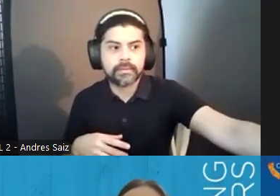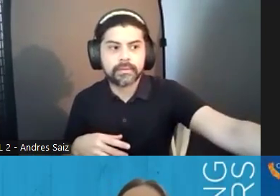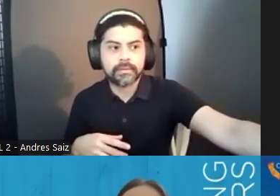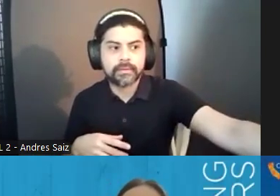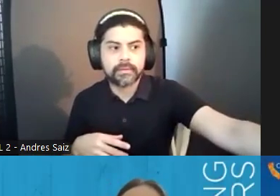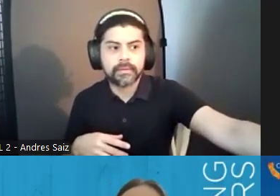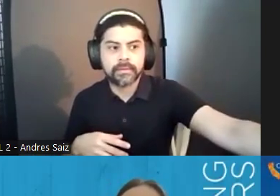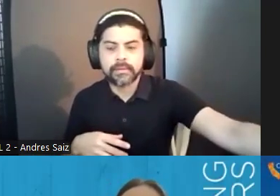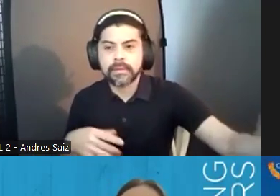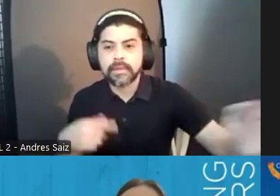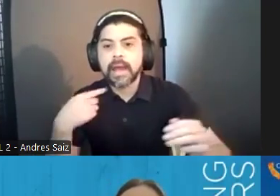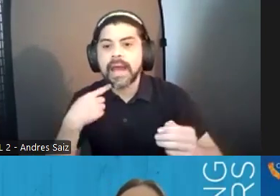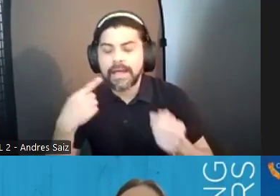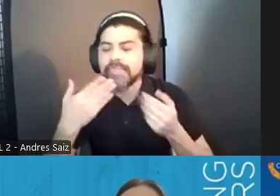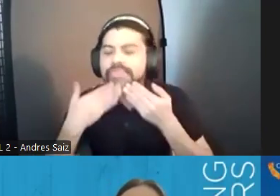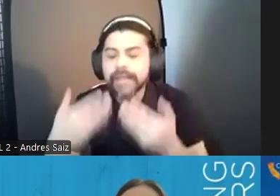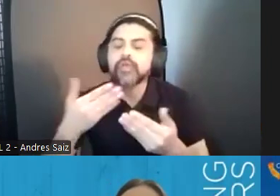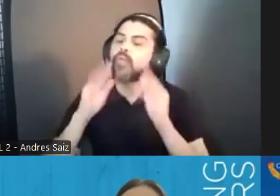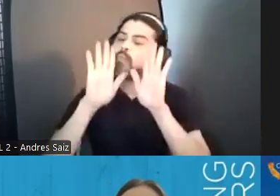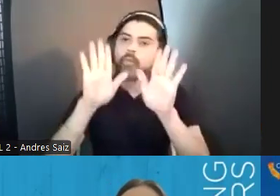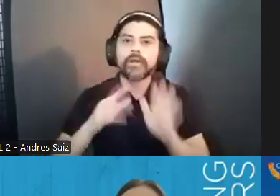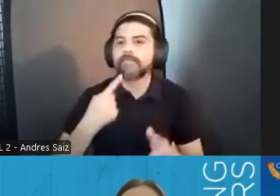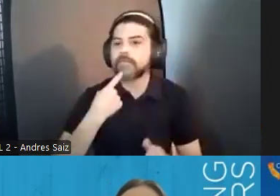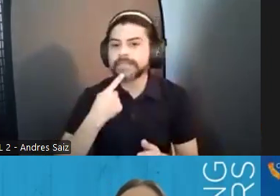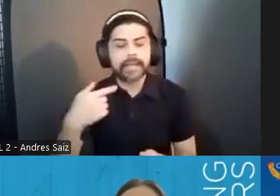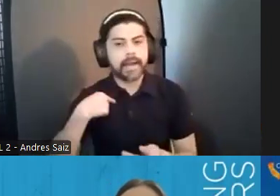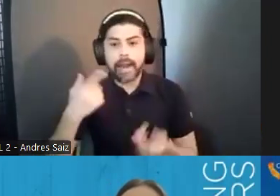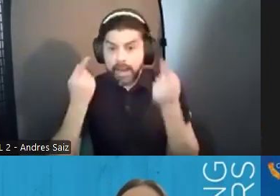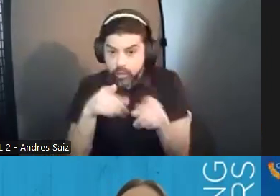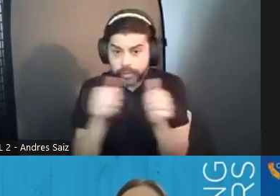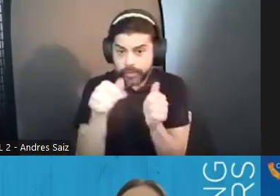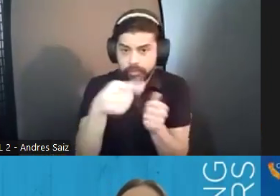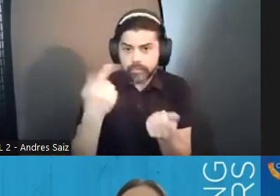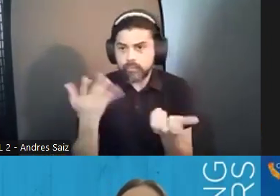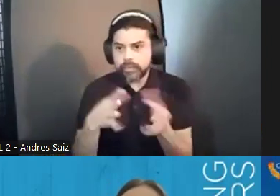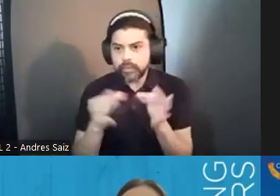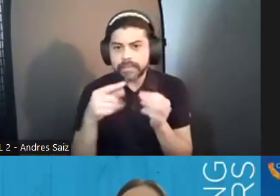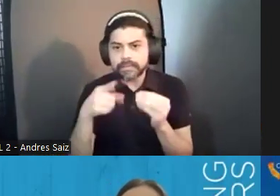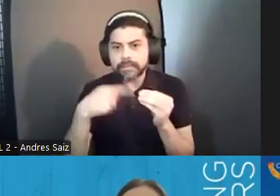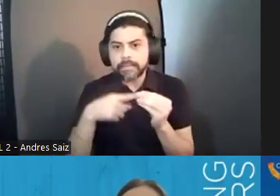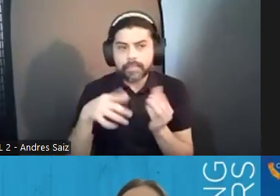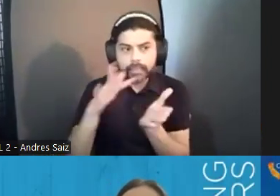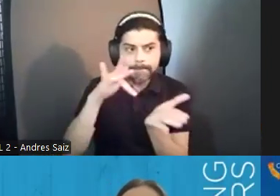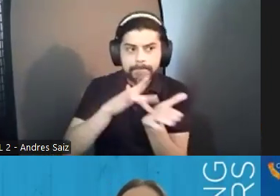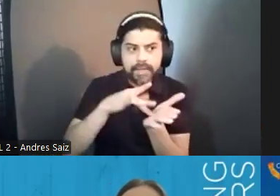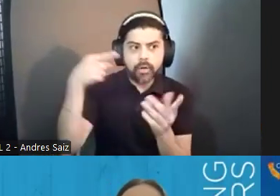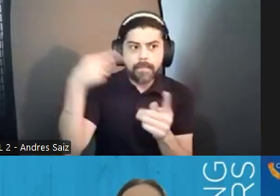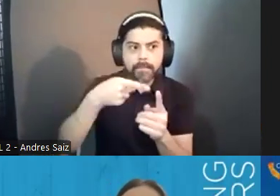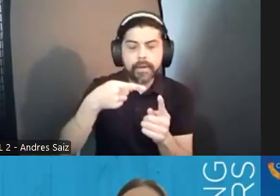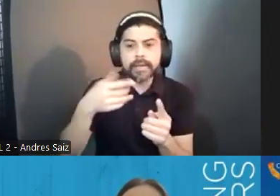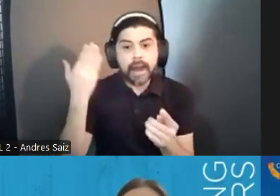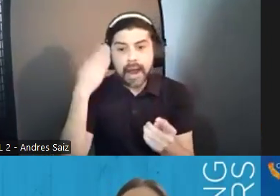point, the midpoint, and really just closing in on 2030. And I don't know about all of you, but there is a lot